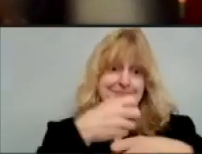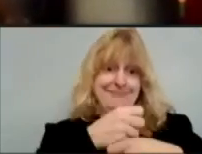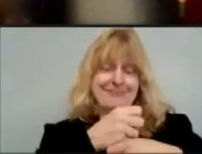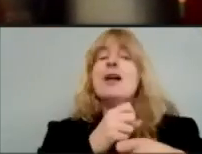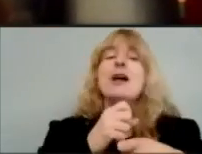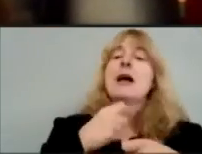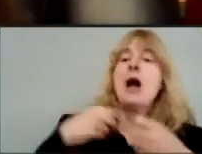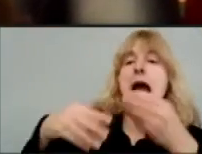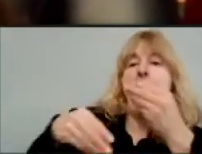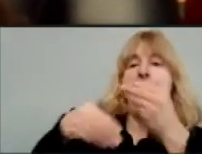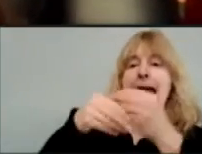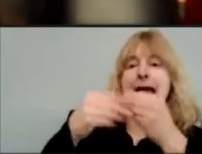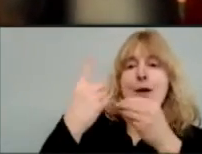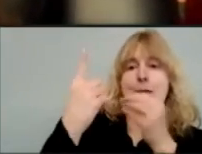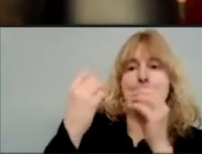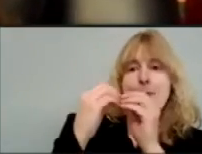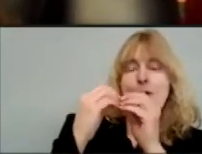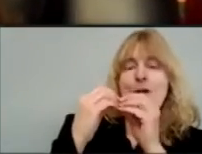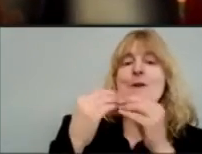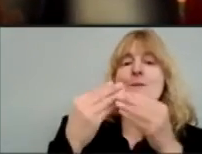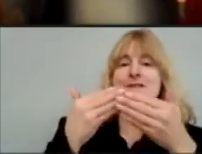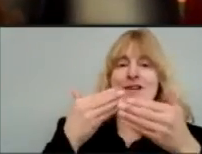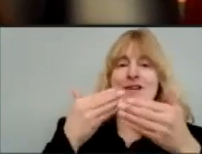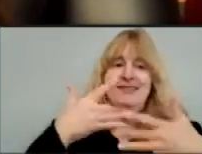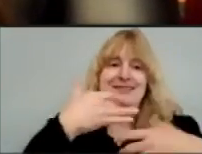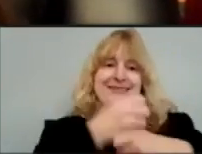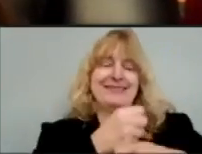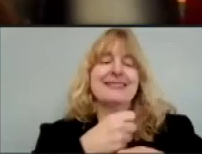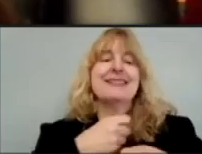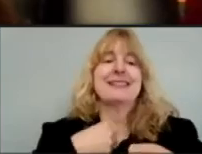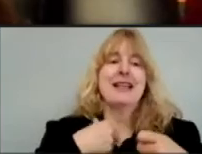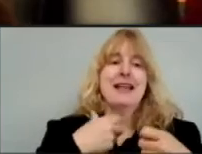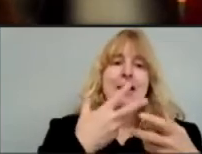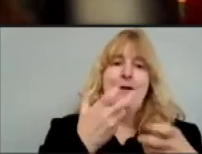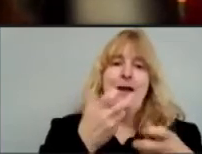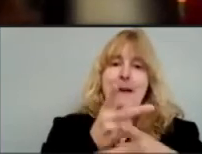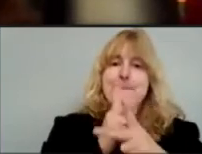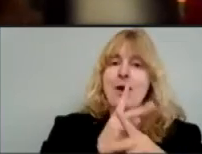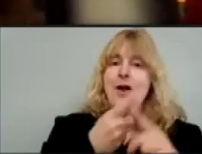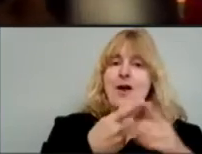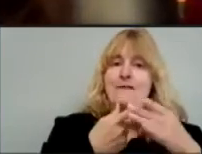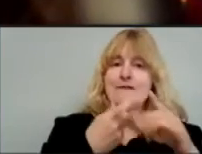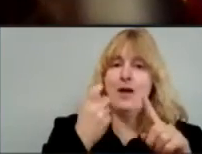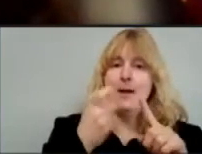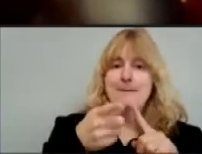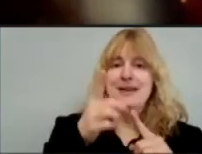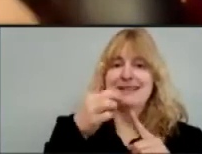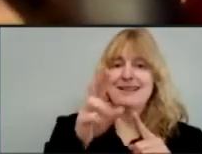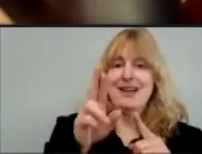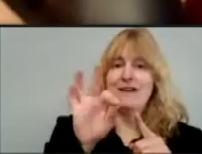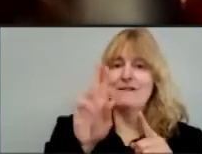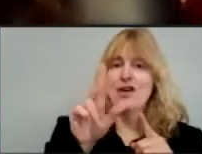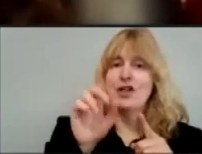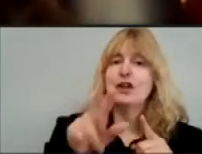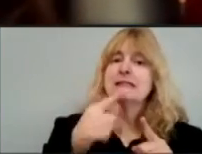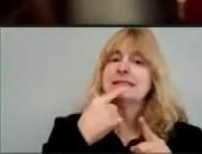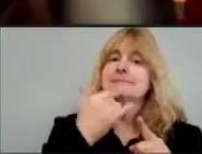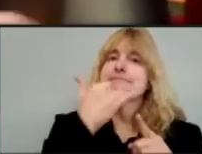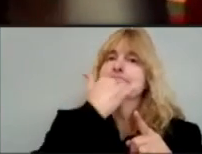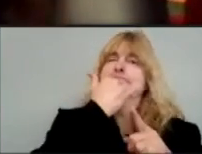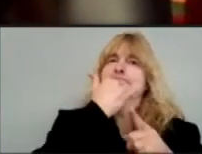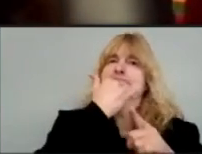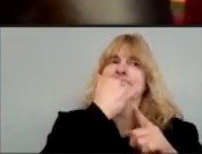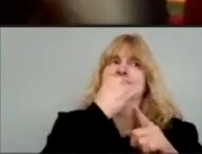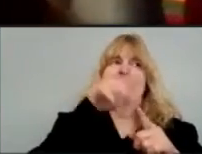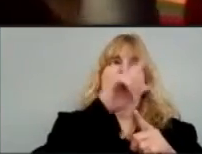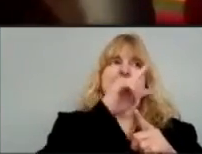wrap up, and I really want to borrow from what Dr. Fuller just said. She said misinformation, and it's a reminder to us that in